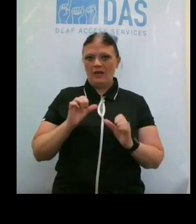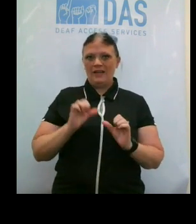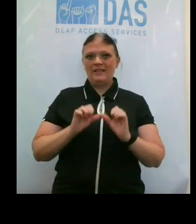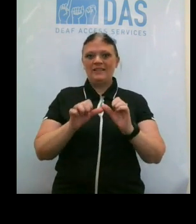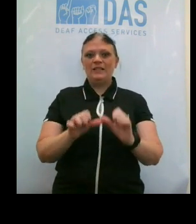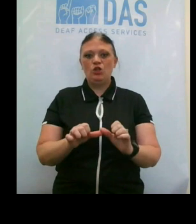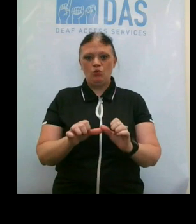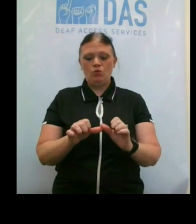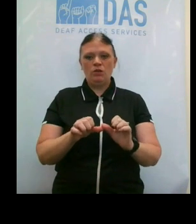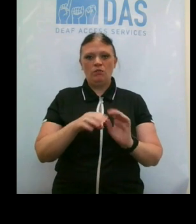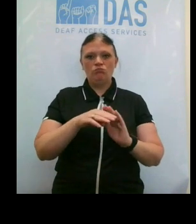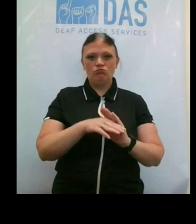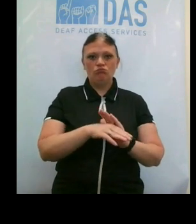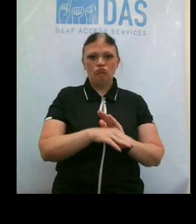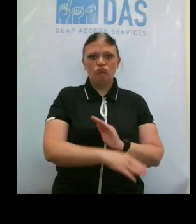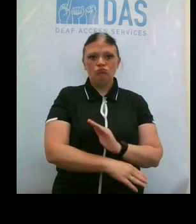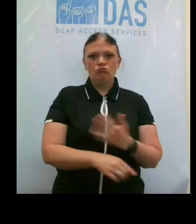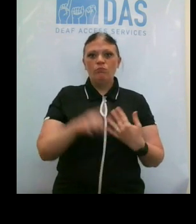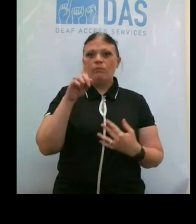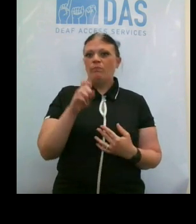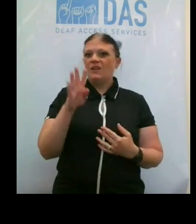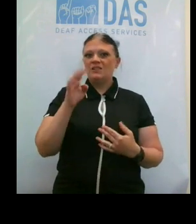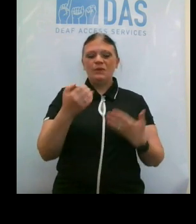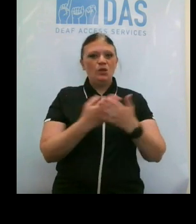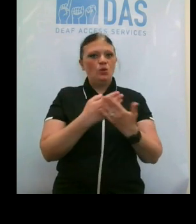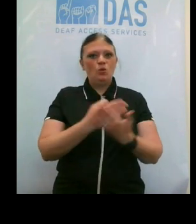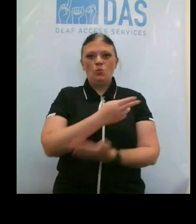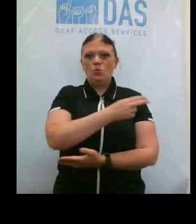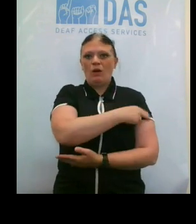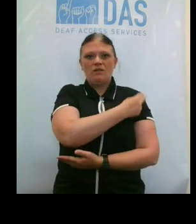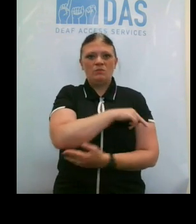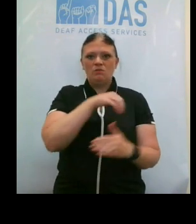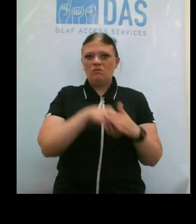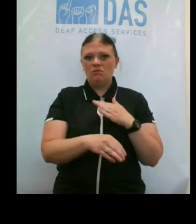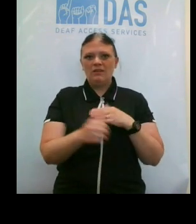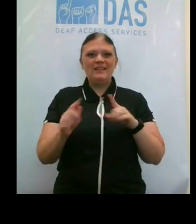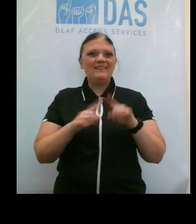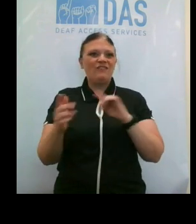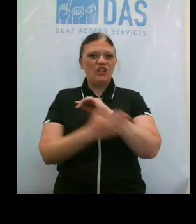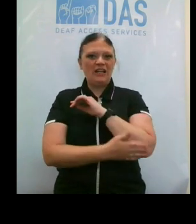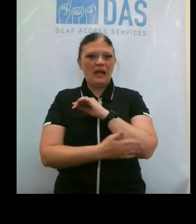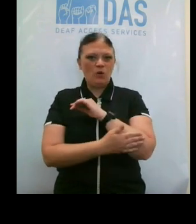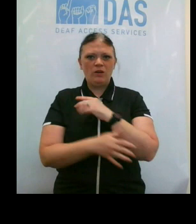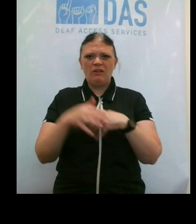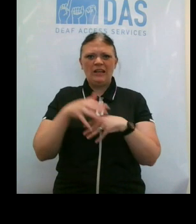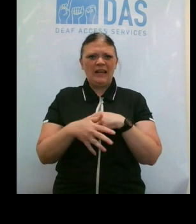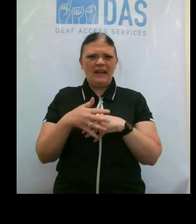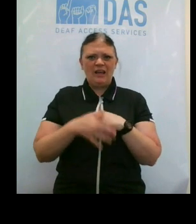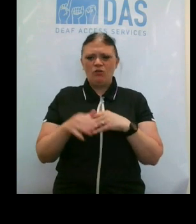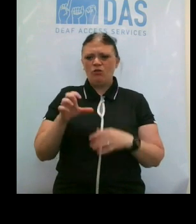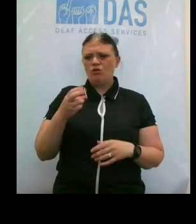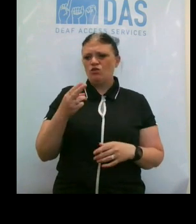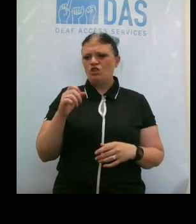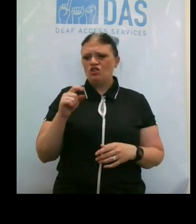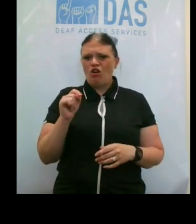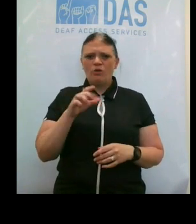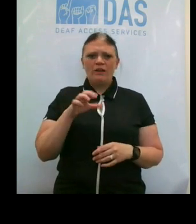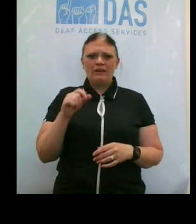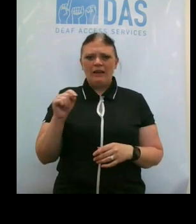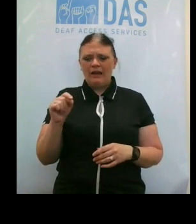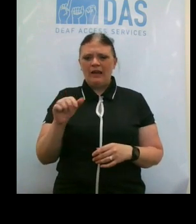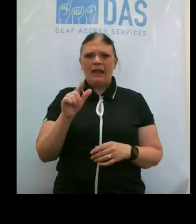gone down. There must be a new hospitalization in one of the other counties in Western New York, in Niagara, Chautauqua, Cattaraugus, or